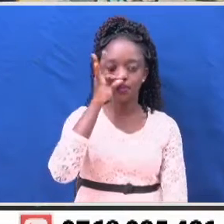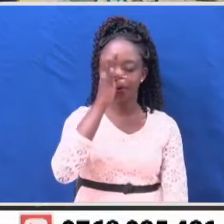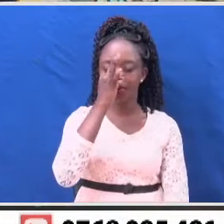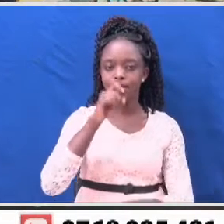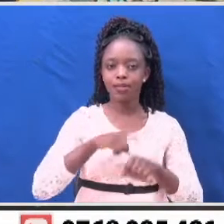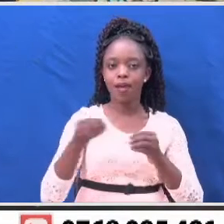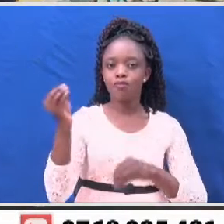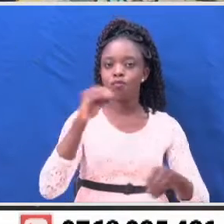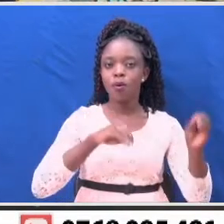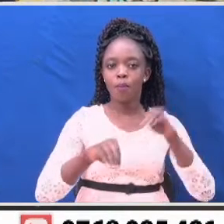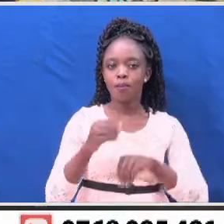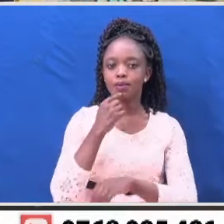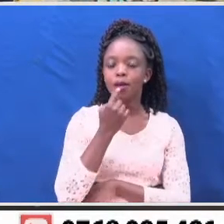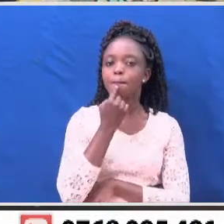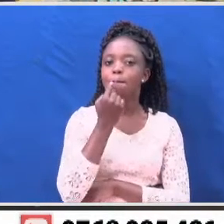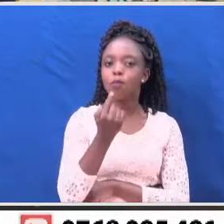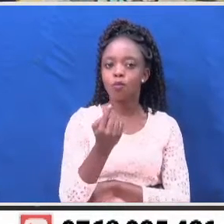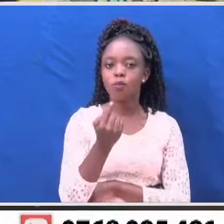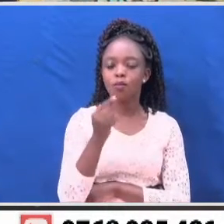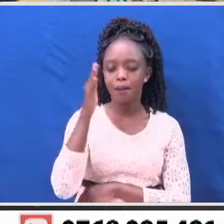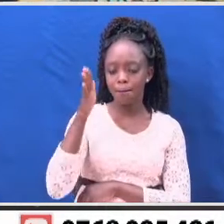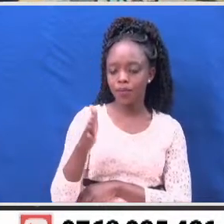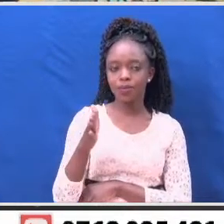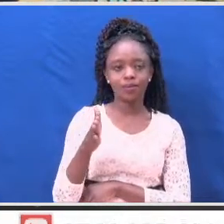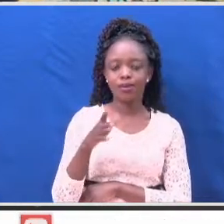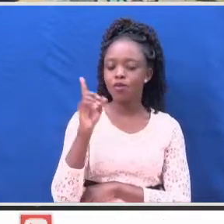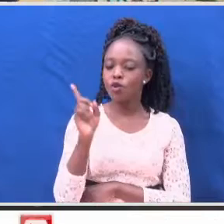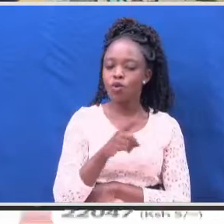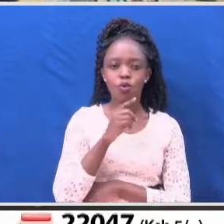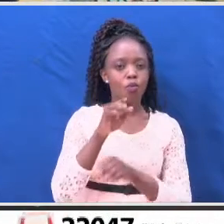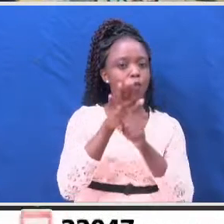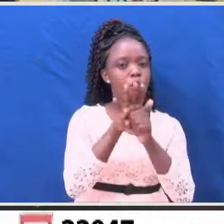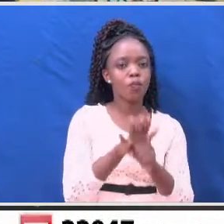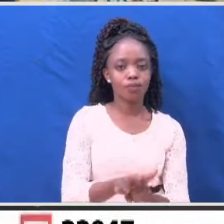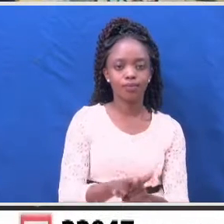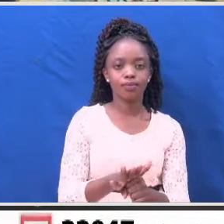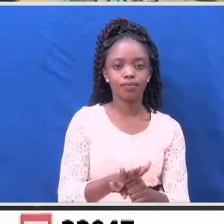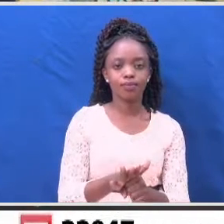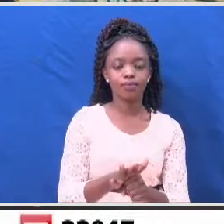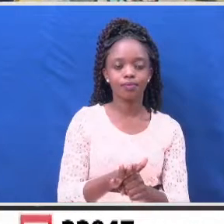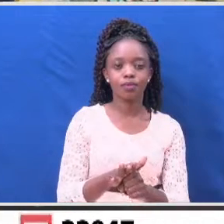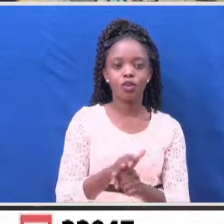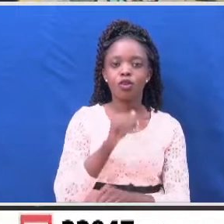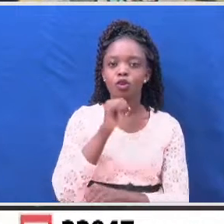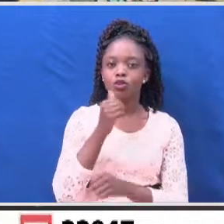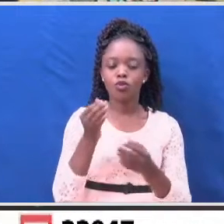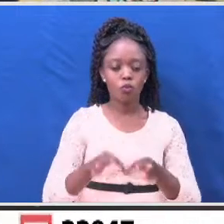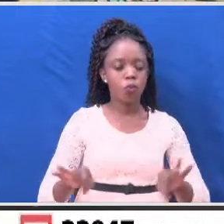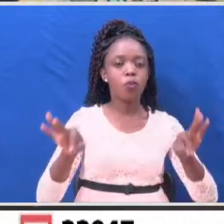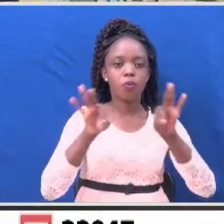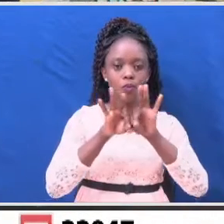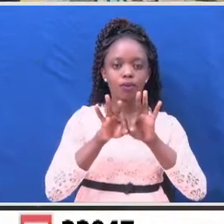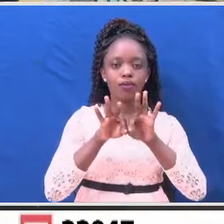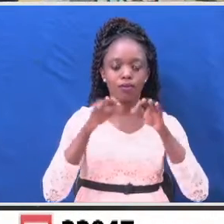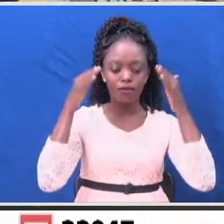drive, Kuria said that Moi did not deserve such humiliation, adding that he is not worth of such